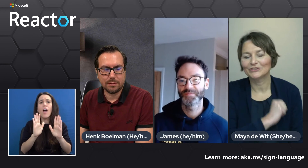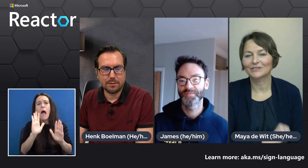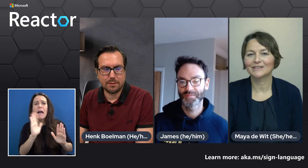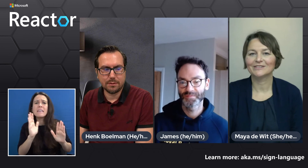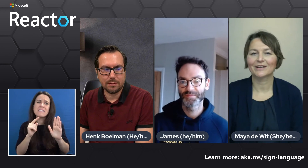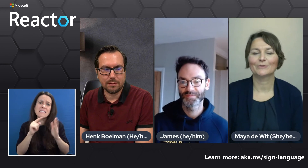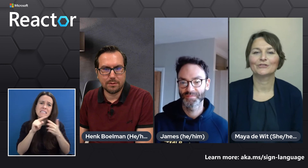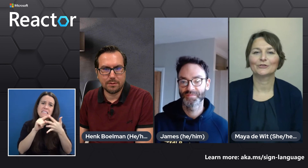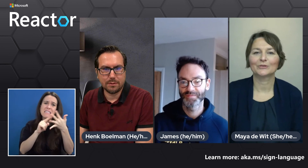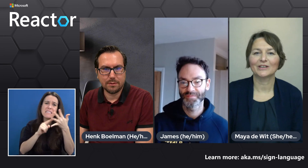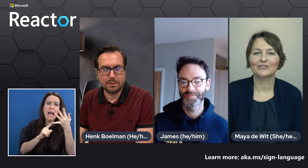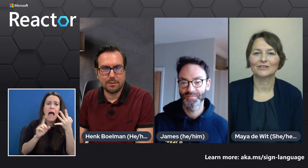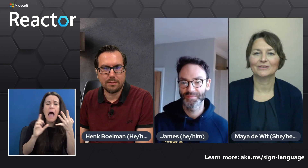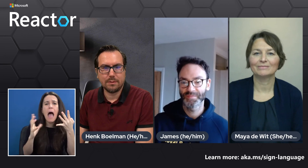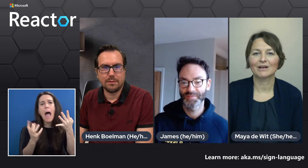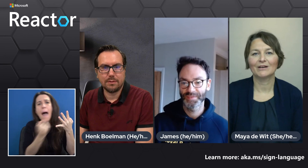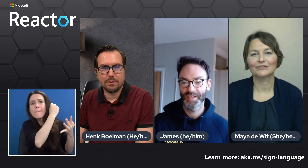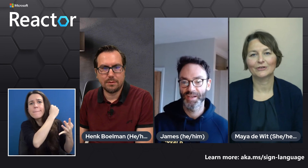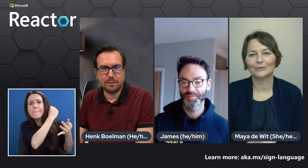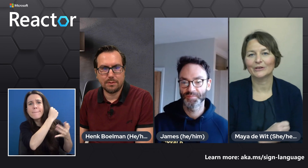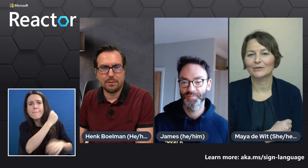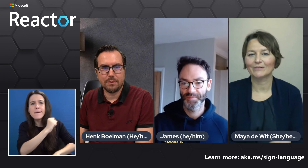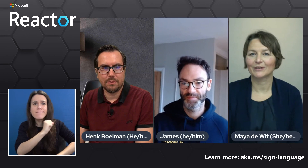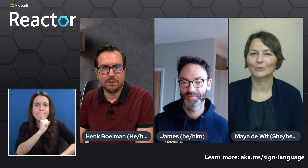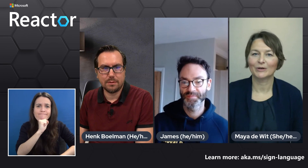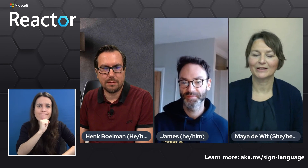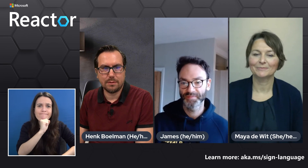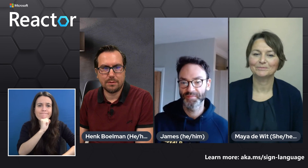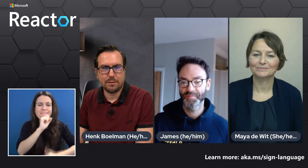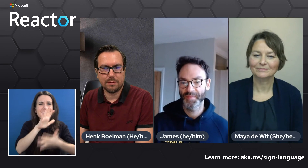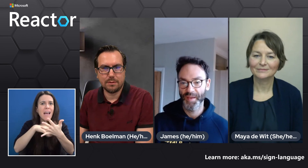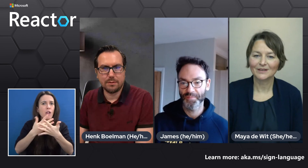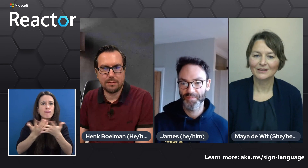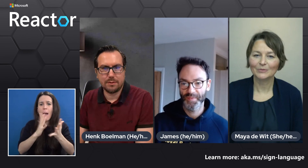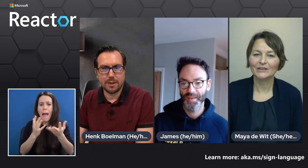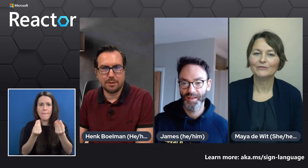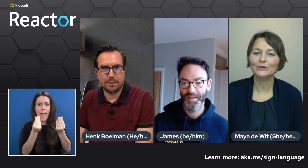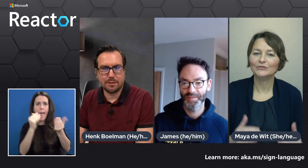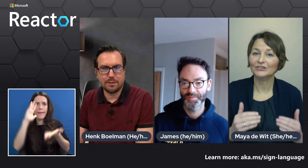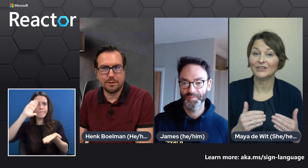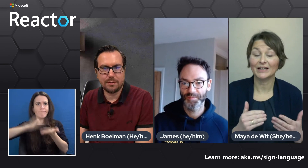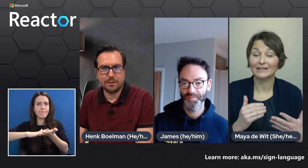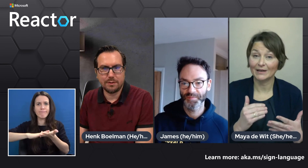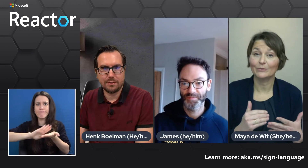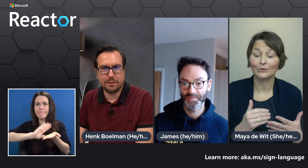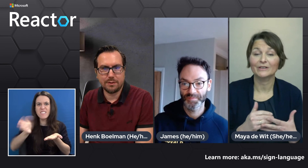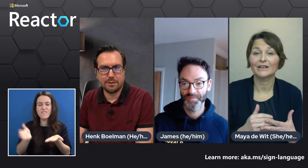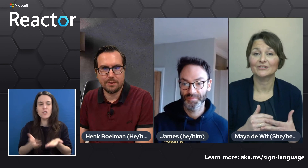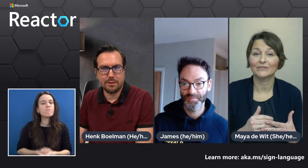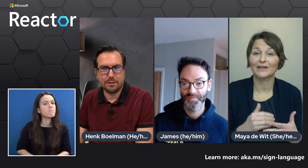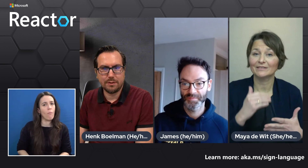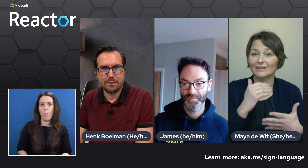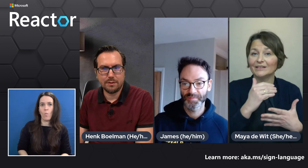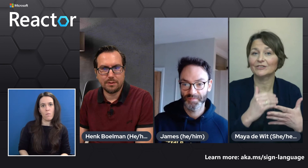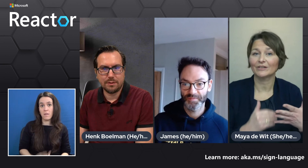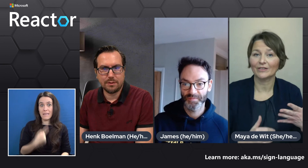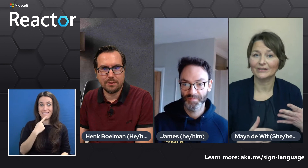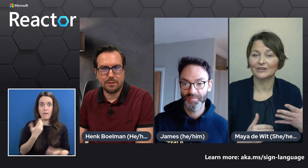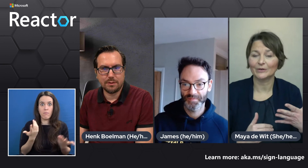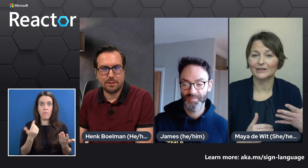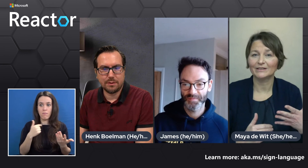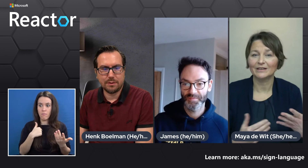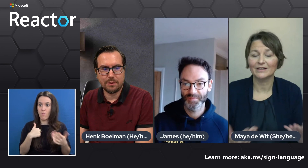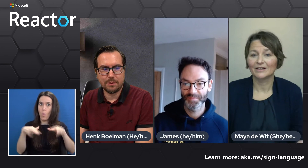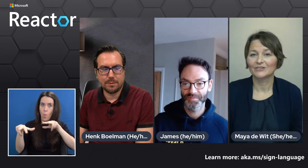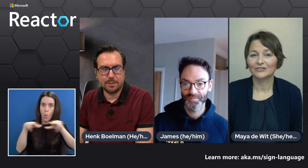we still need sign language interpretation. Oh, sorry, we don't have any more money. Yeah. But if you just say, yeah, we're organizing an event and these are the things